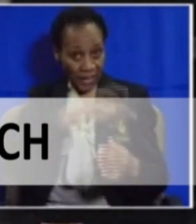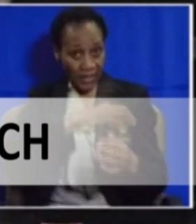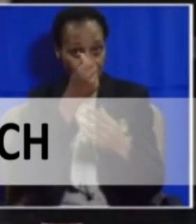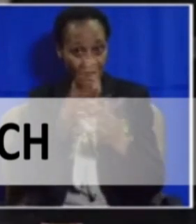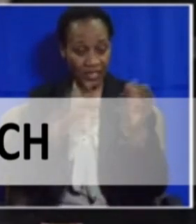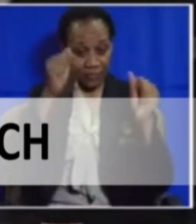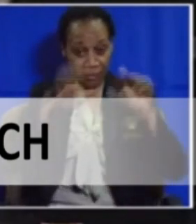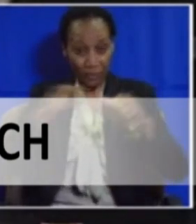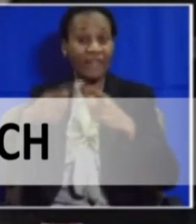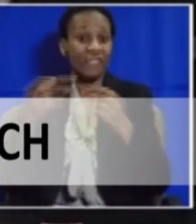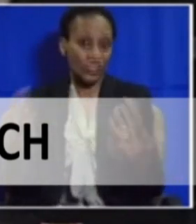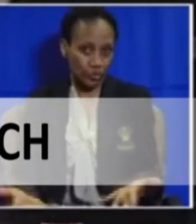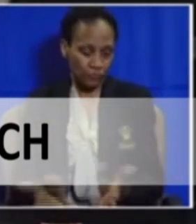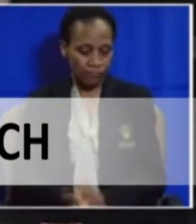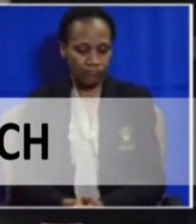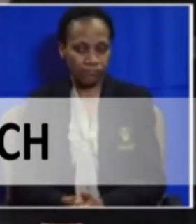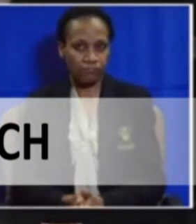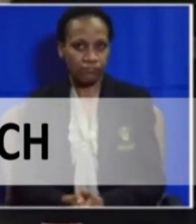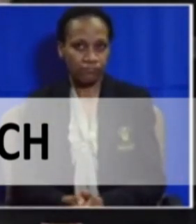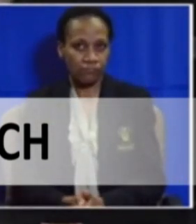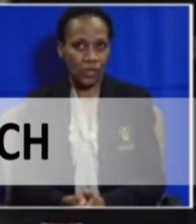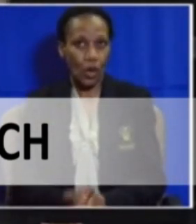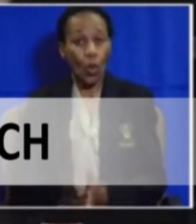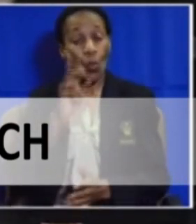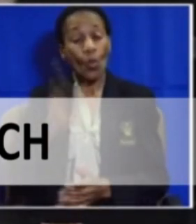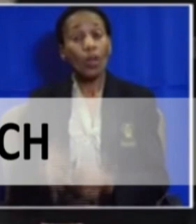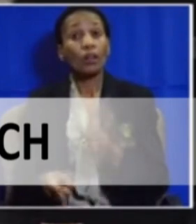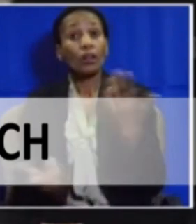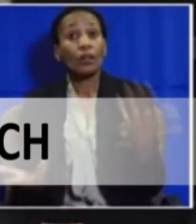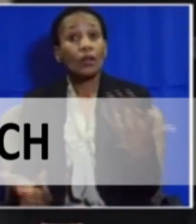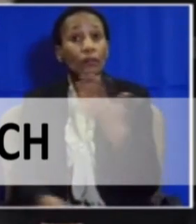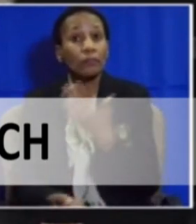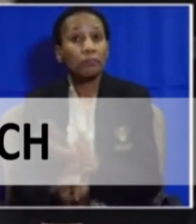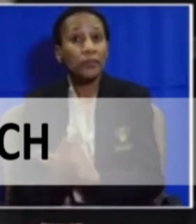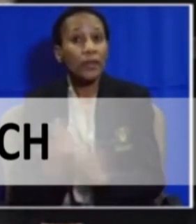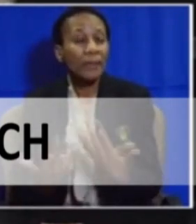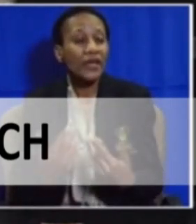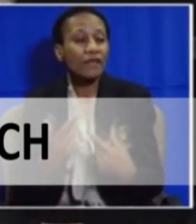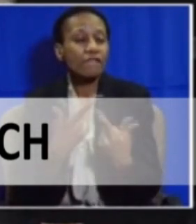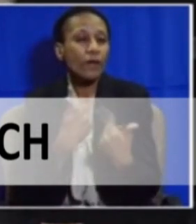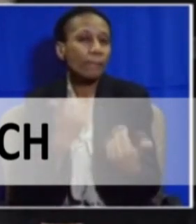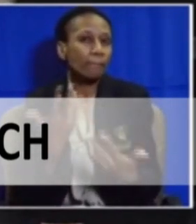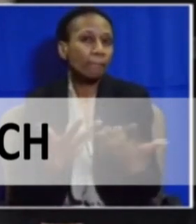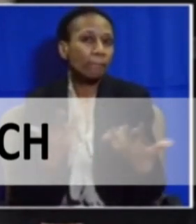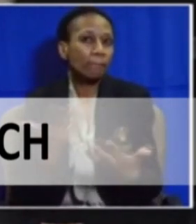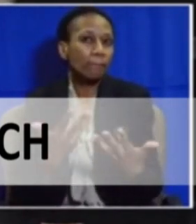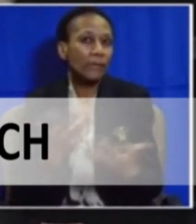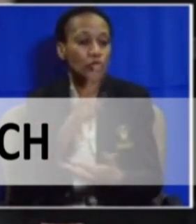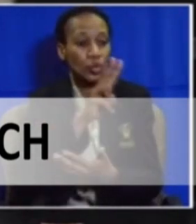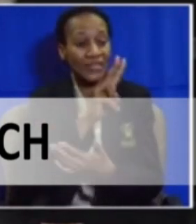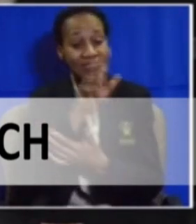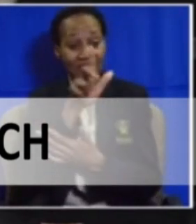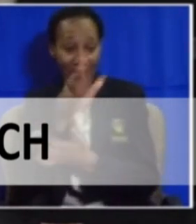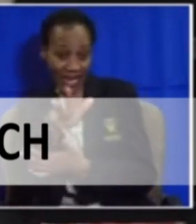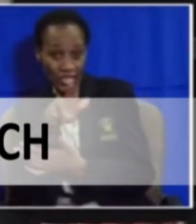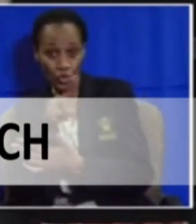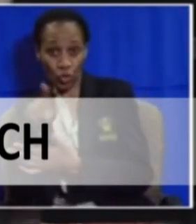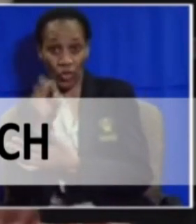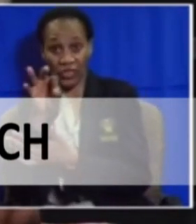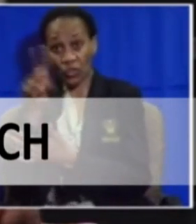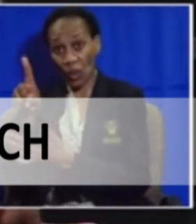labour summit is scheduled to take place as from the 28th to the 31st of